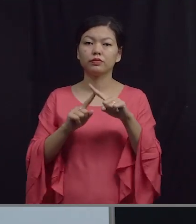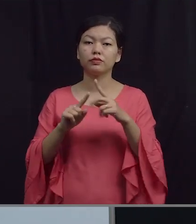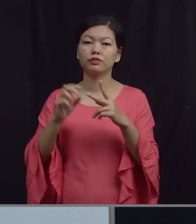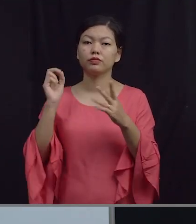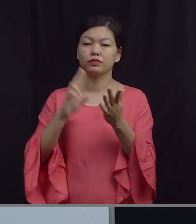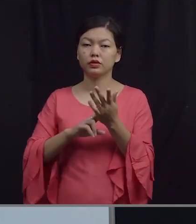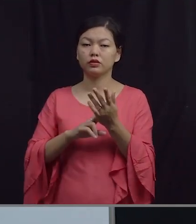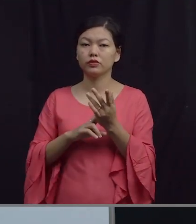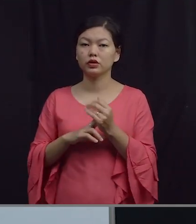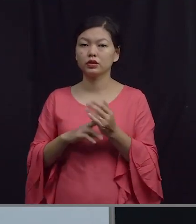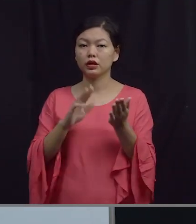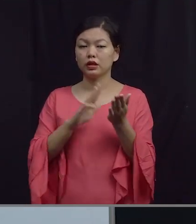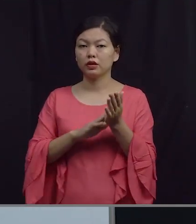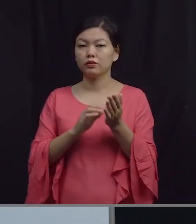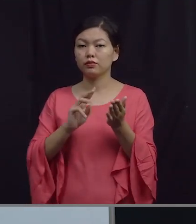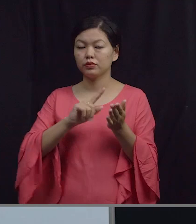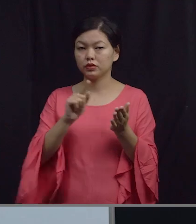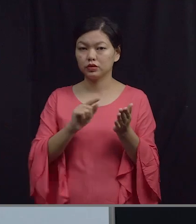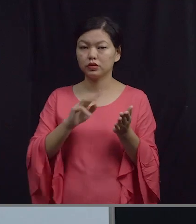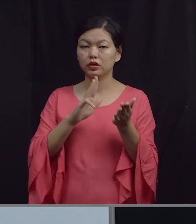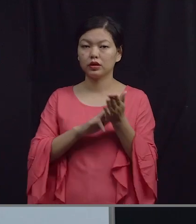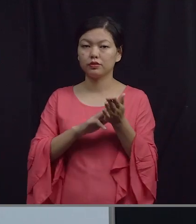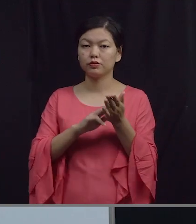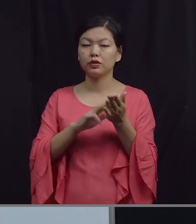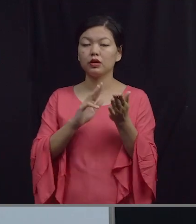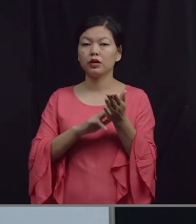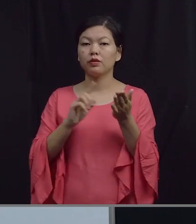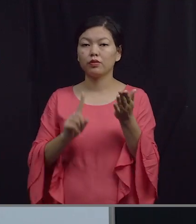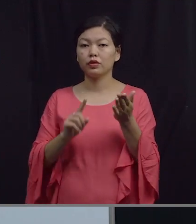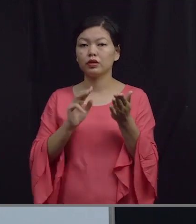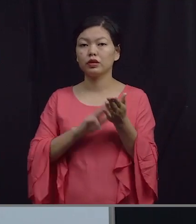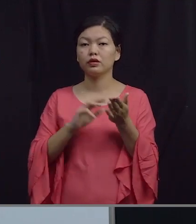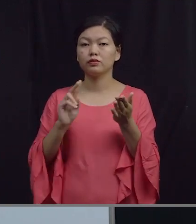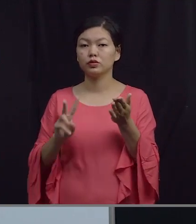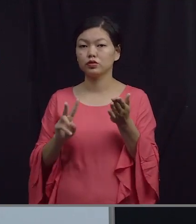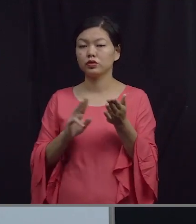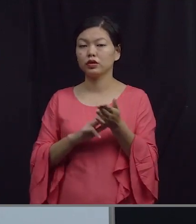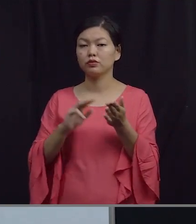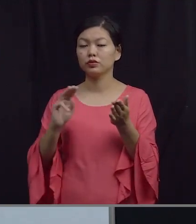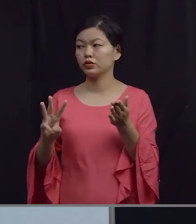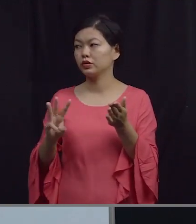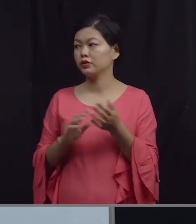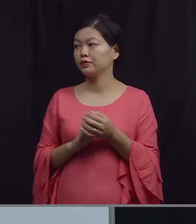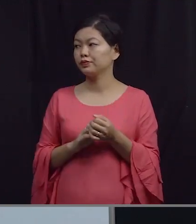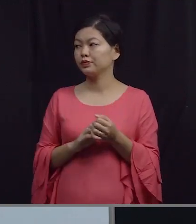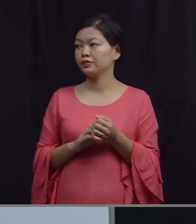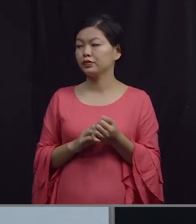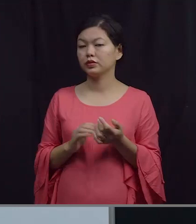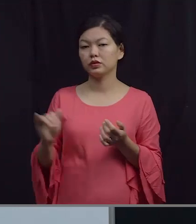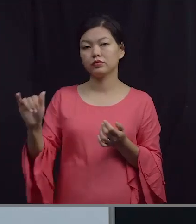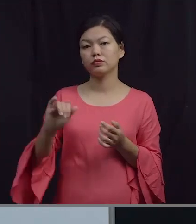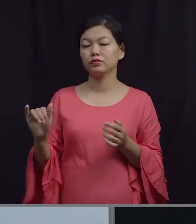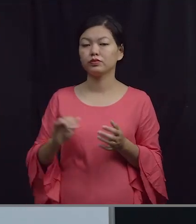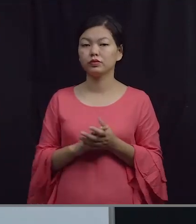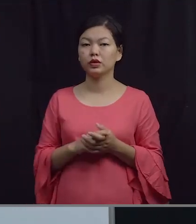this: M, M1, M2. Say suppose if I take 3 lenses, so M1, M2, M3,